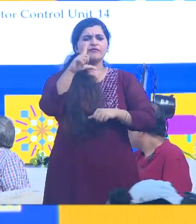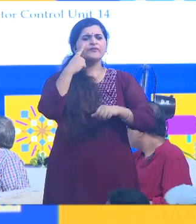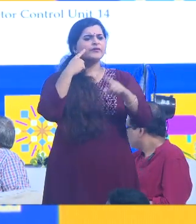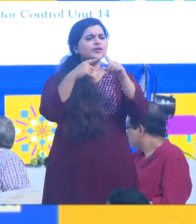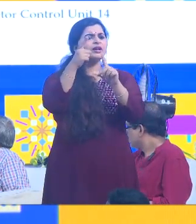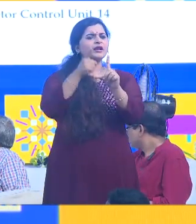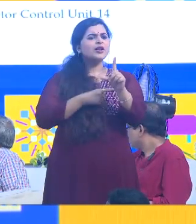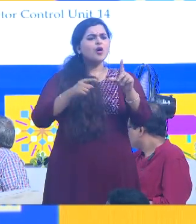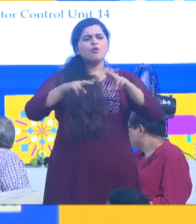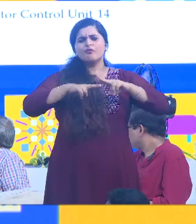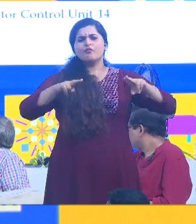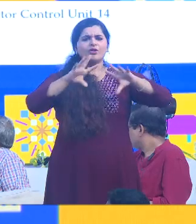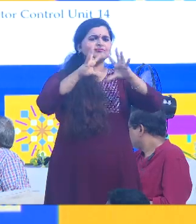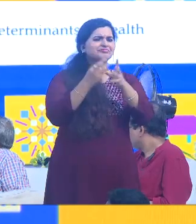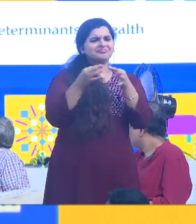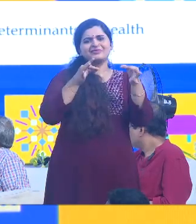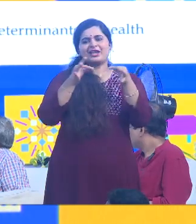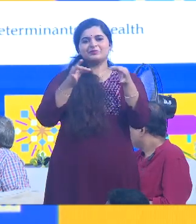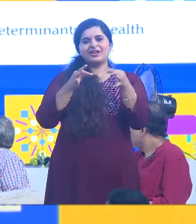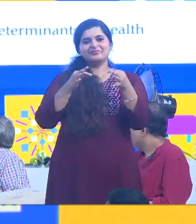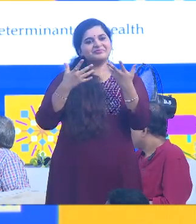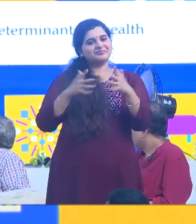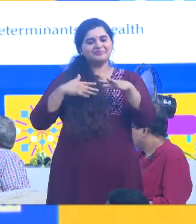is covered. Next one.